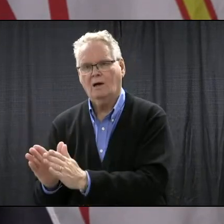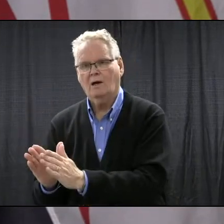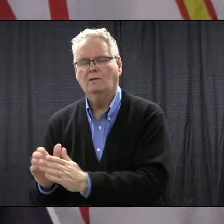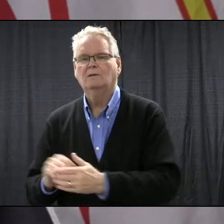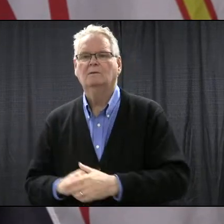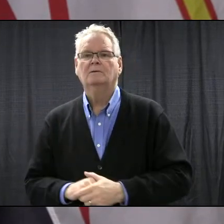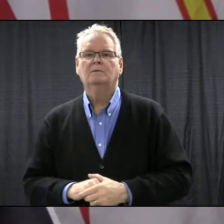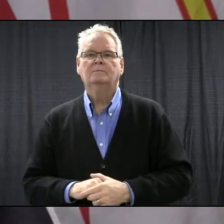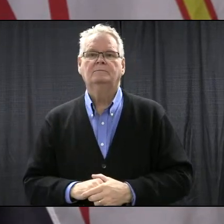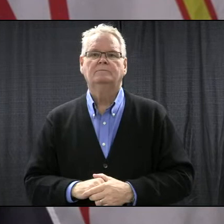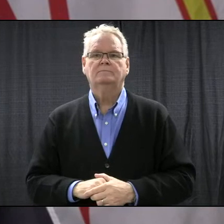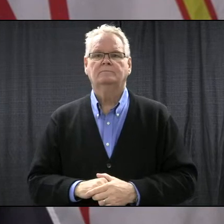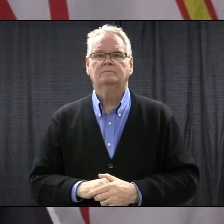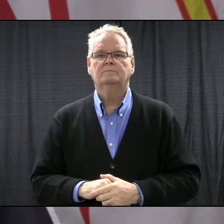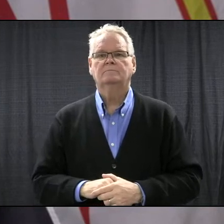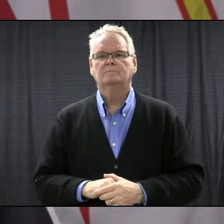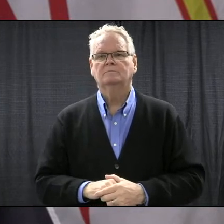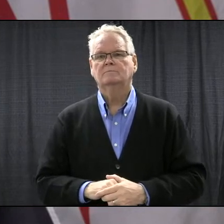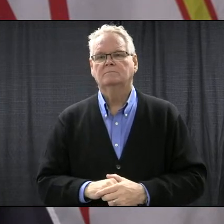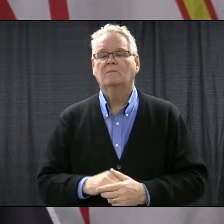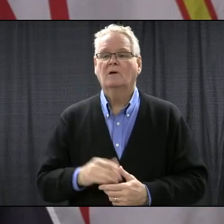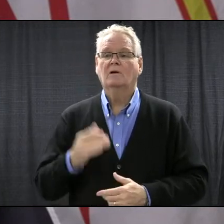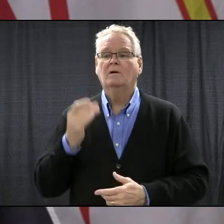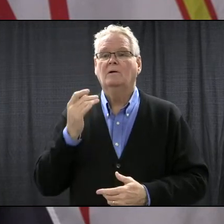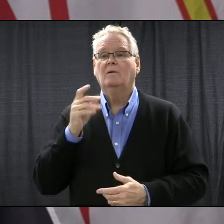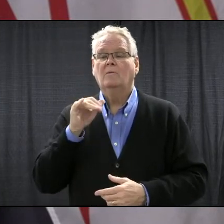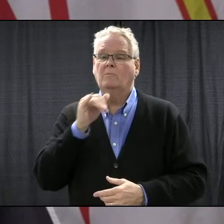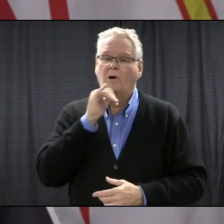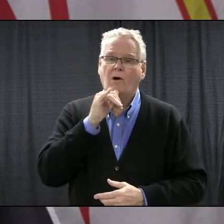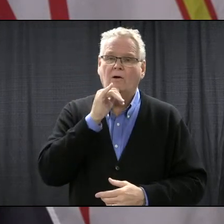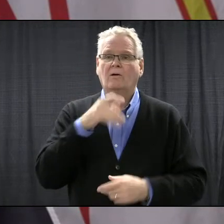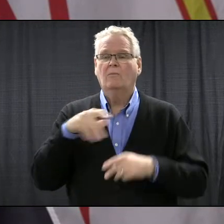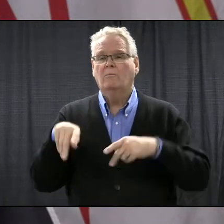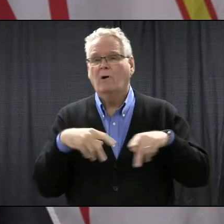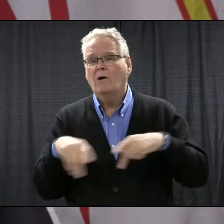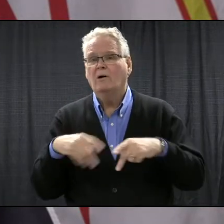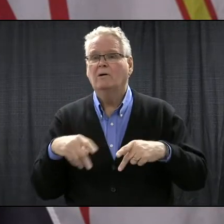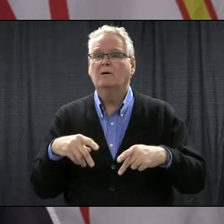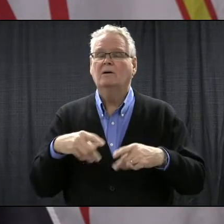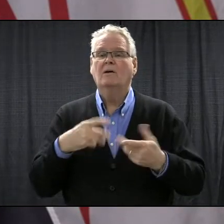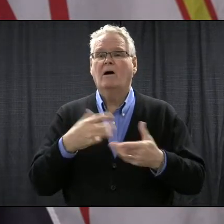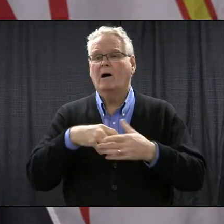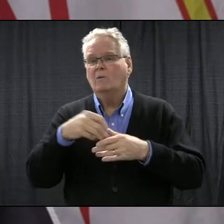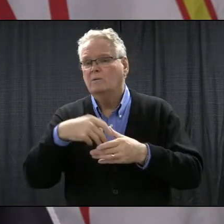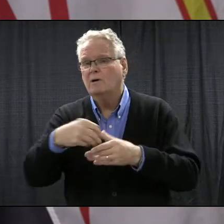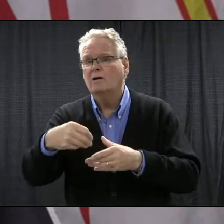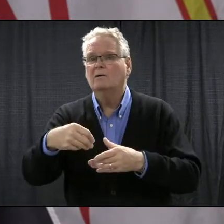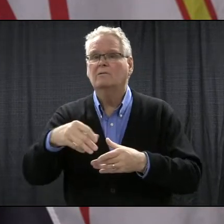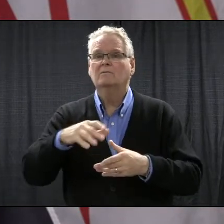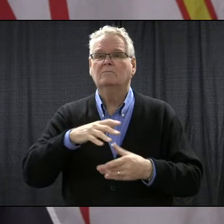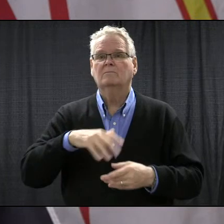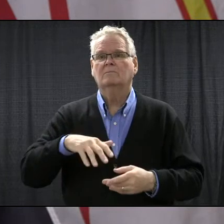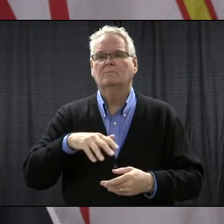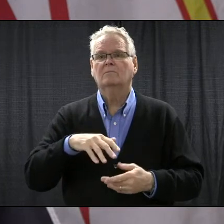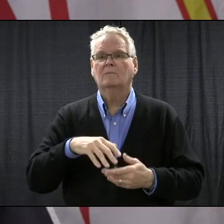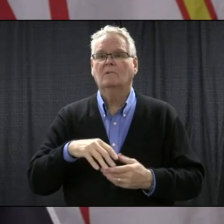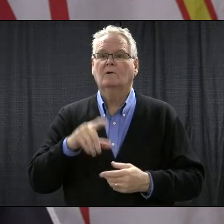gatherings, up to 50 people are permitted outdoors, and indoor personal gatherings remain limited to a household and their steady